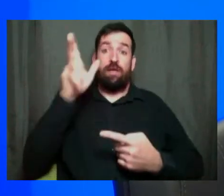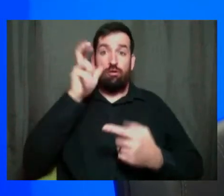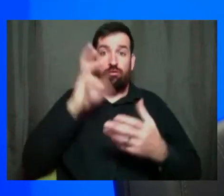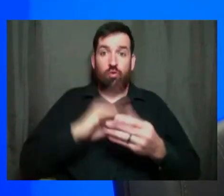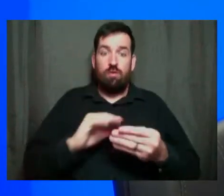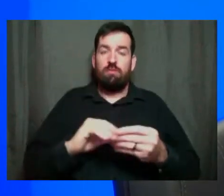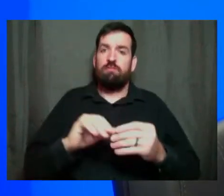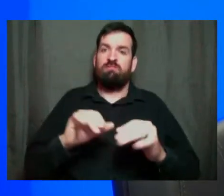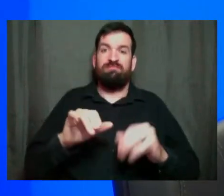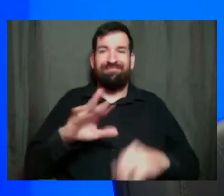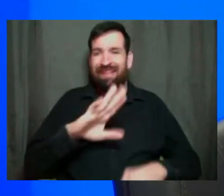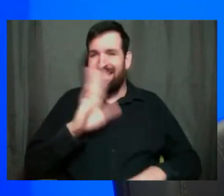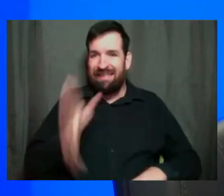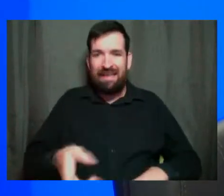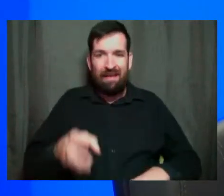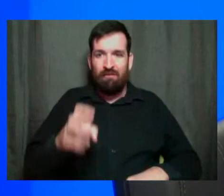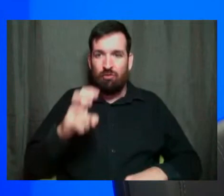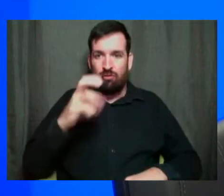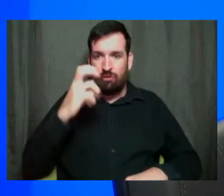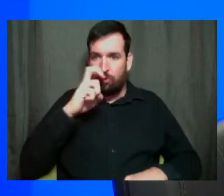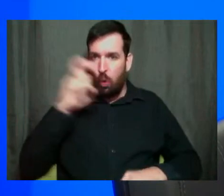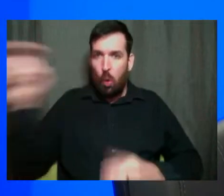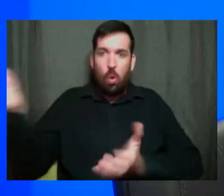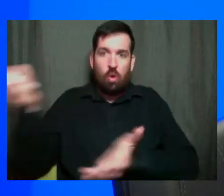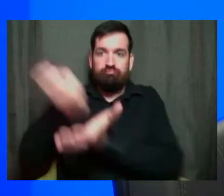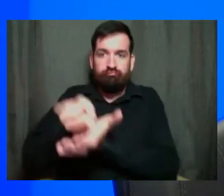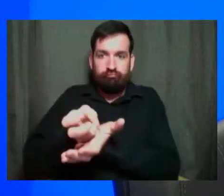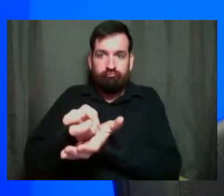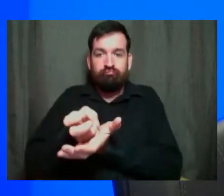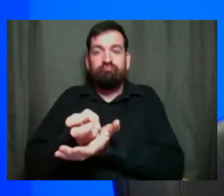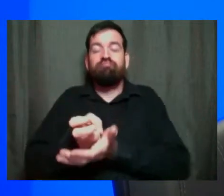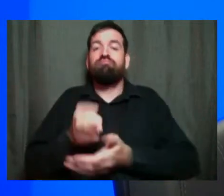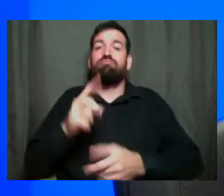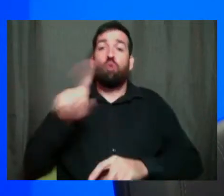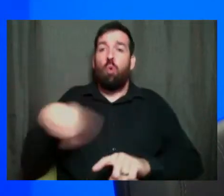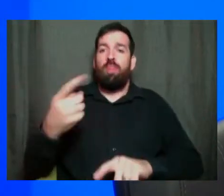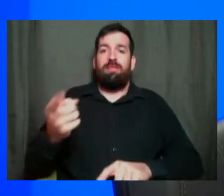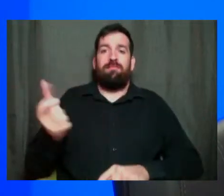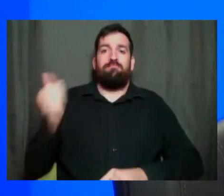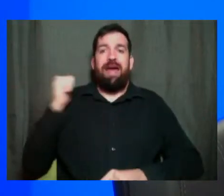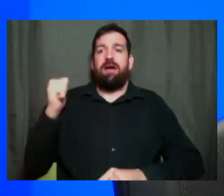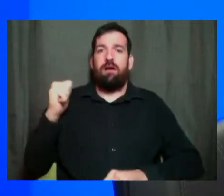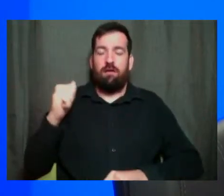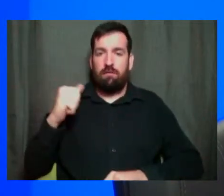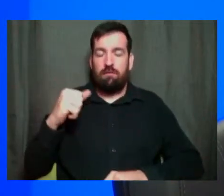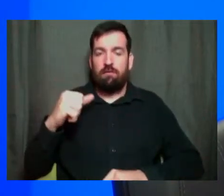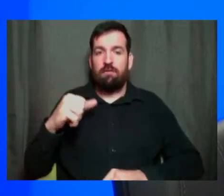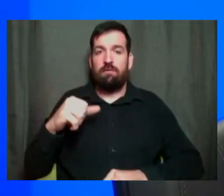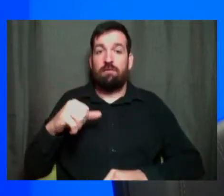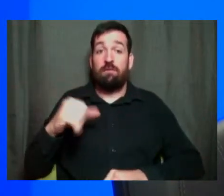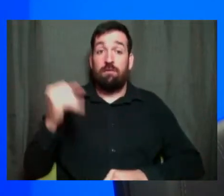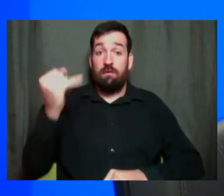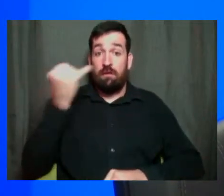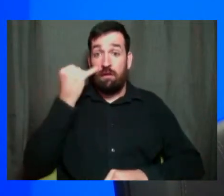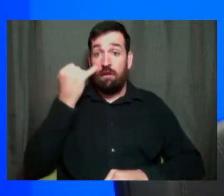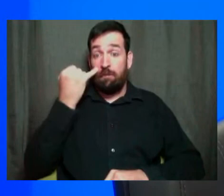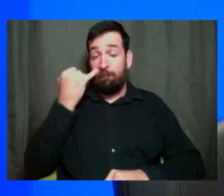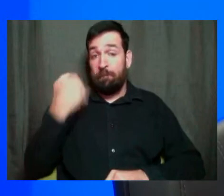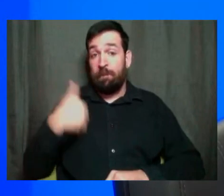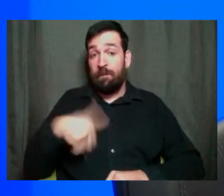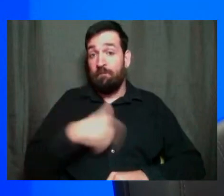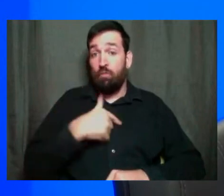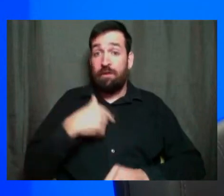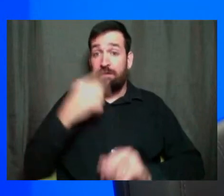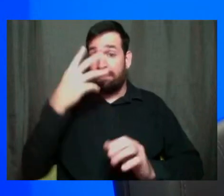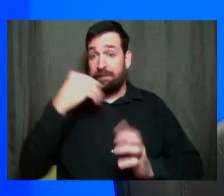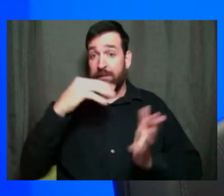never snore on their side, and it's only when they're on their back, and they don't notice the apnea, and we do a study. If we do a sleep study that has a